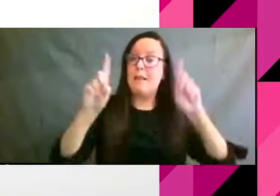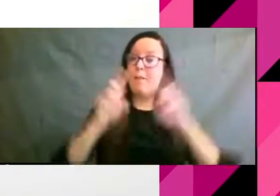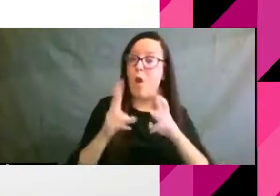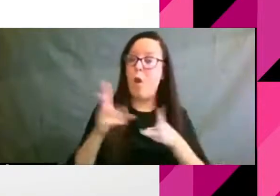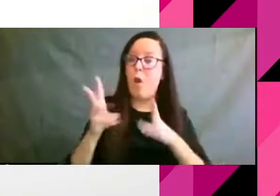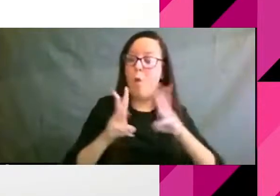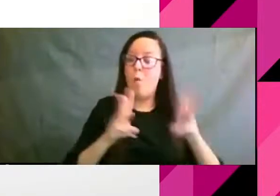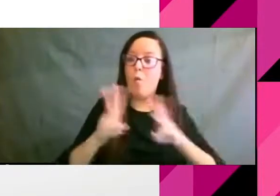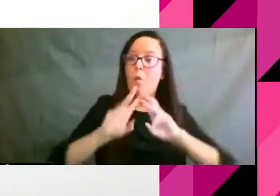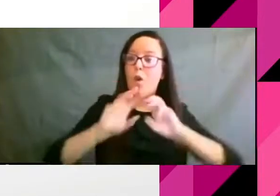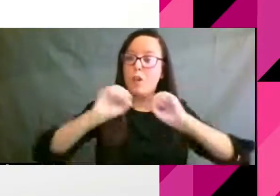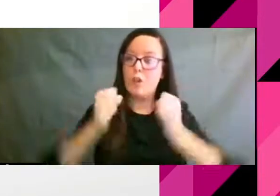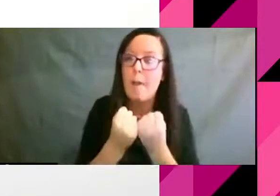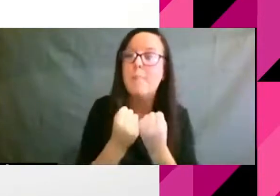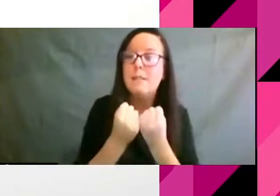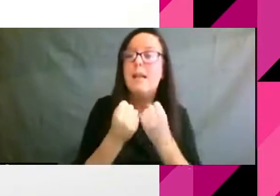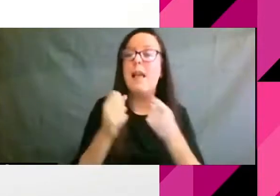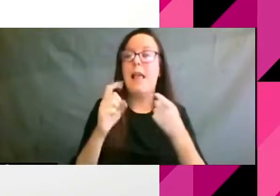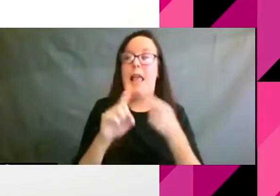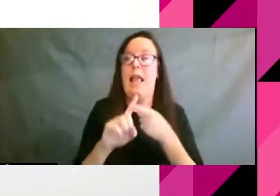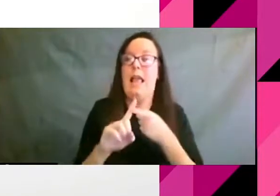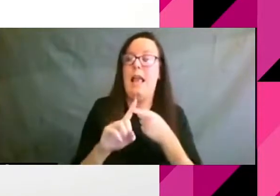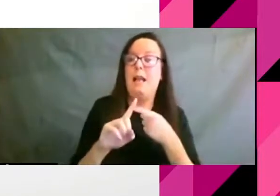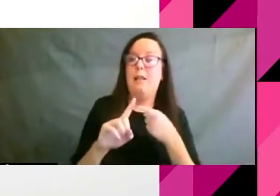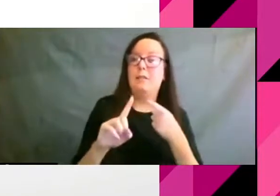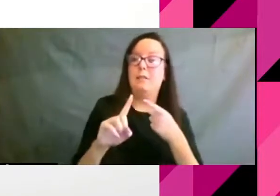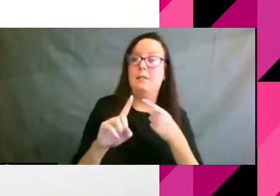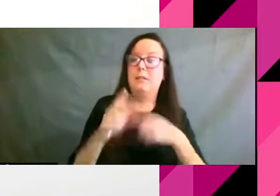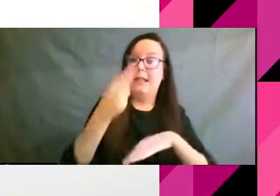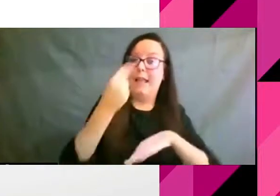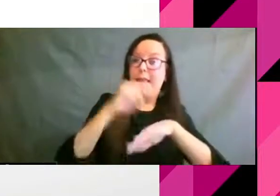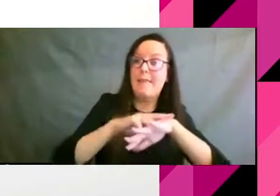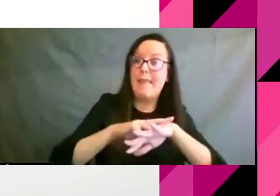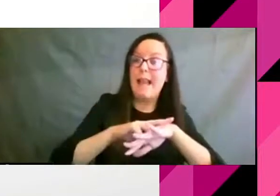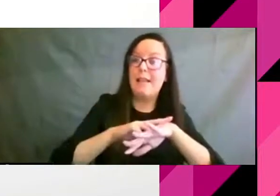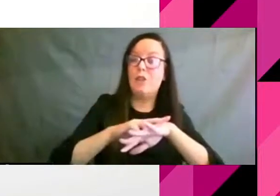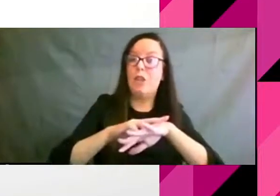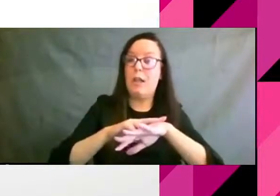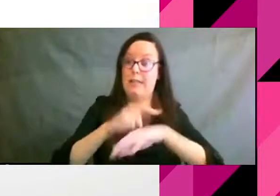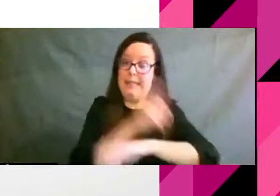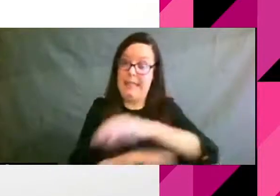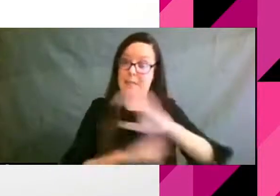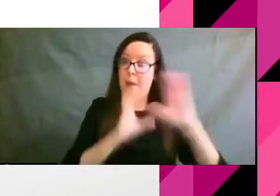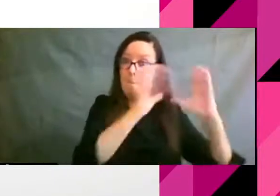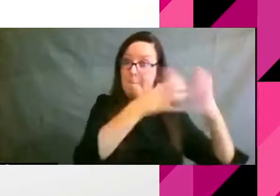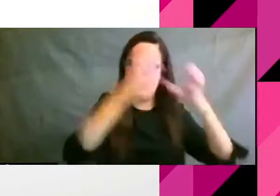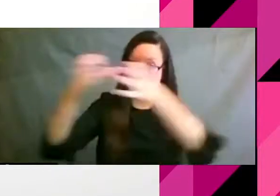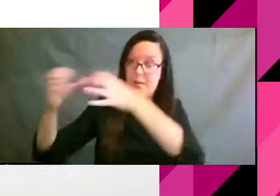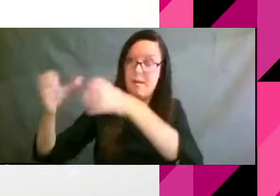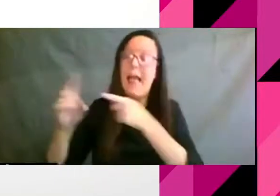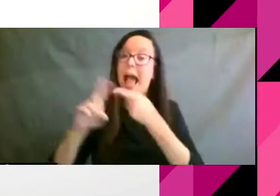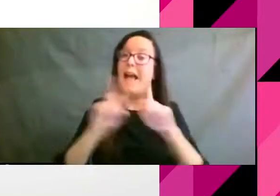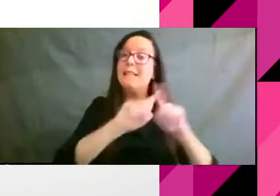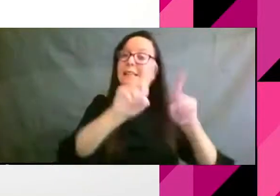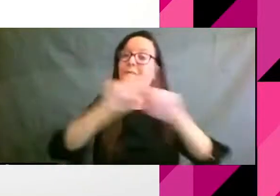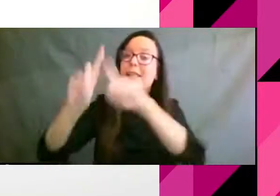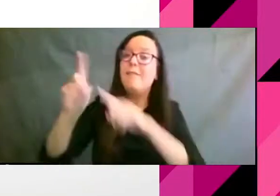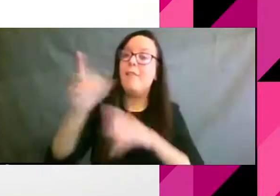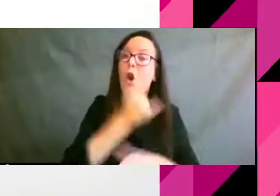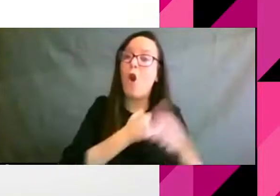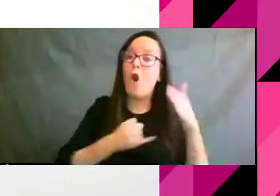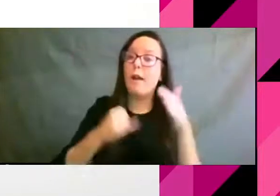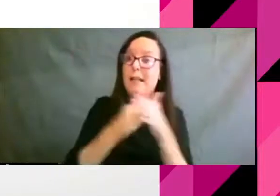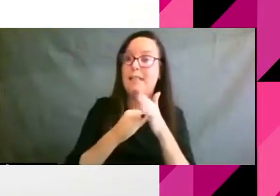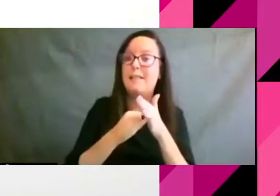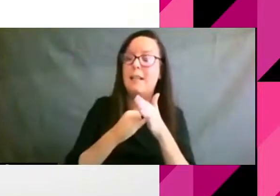representative organisation workshops held with national disability peak bodies and disability representative organisations through fully